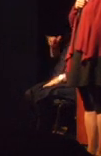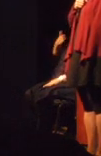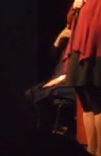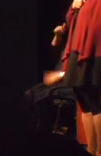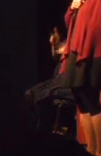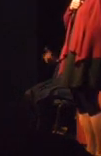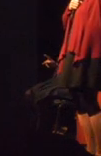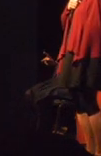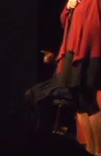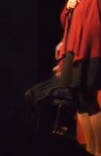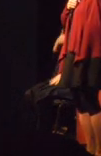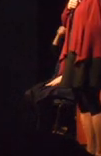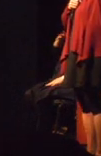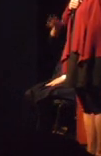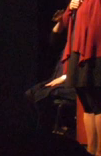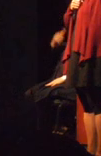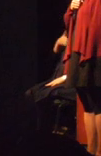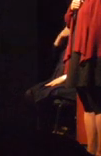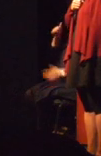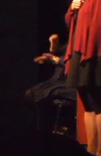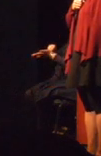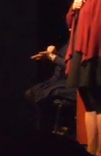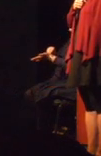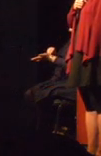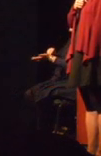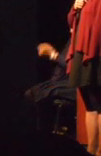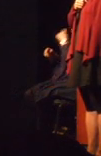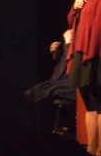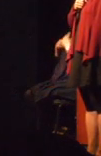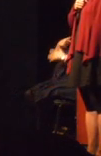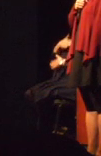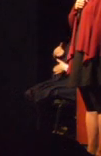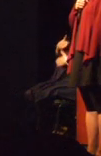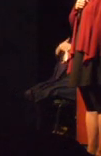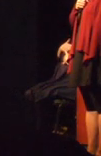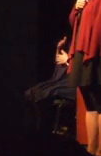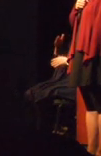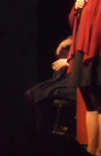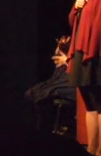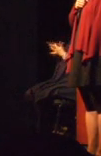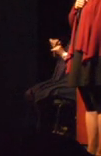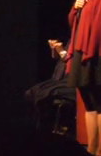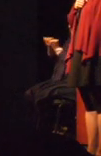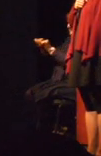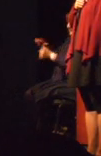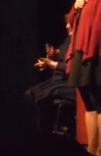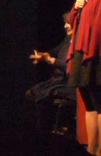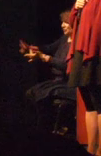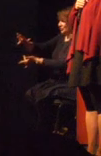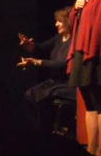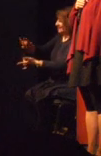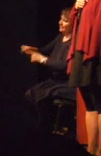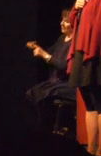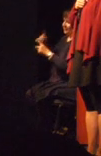person, it made me a better parent, it made me a better nurse. And so I appreciate that journey that I'm still on, but when